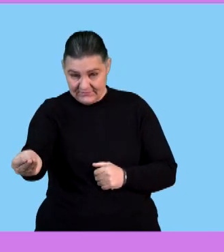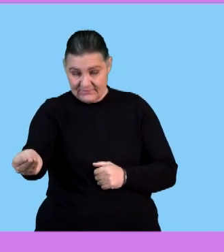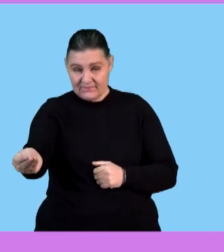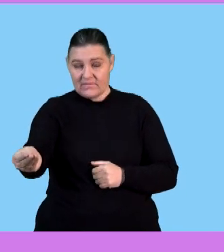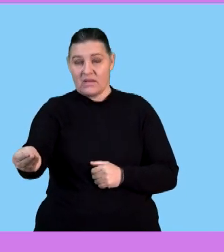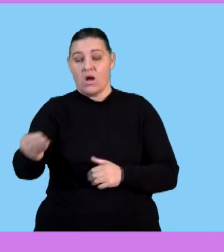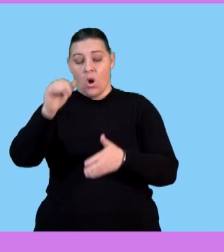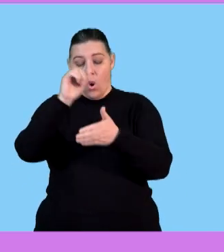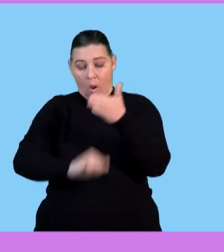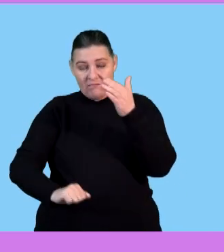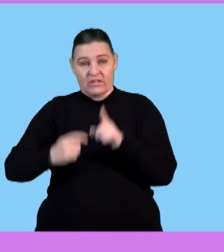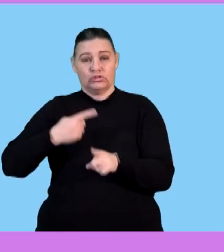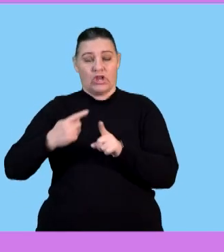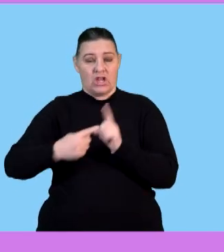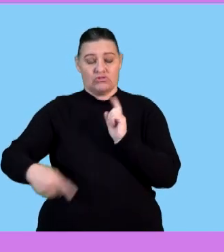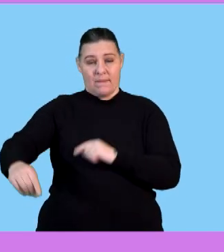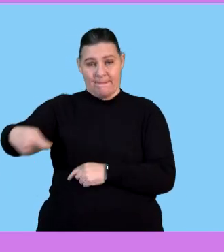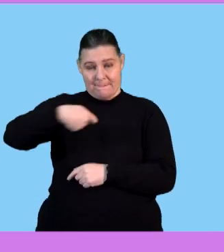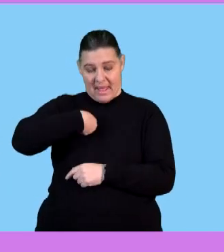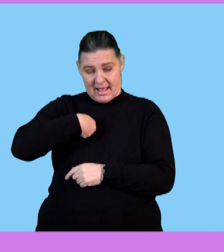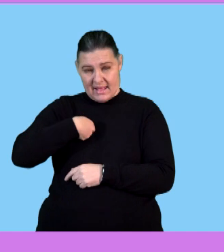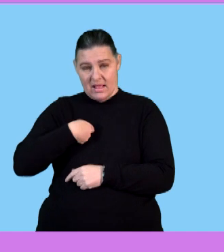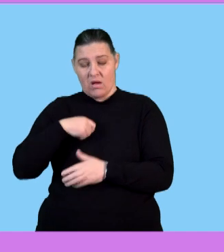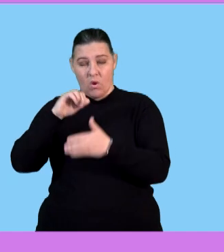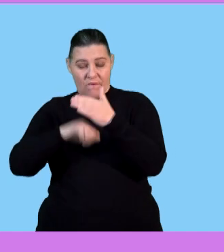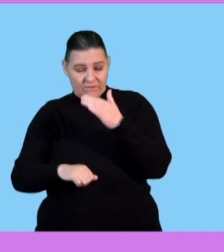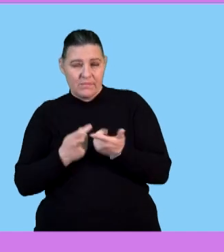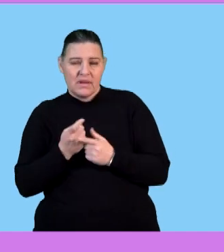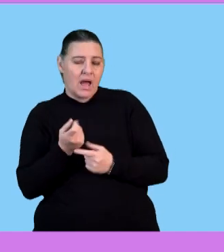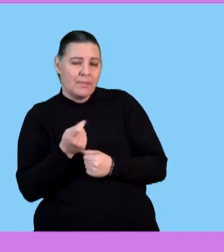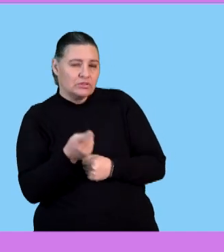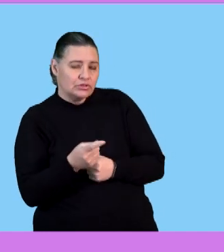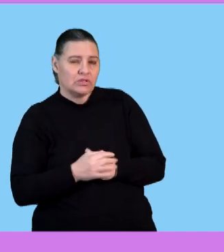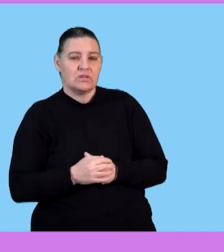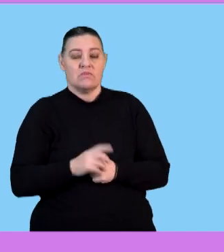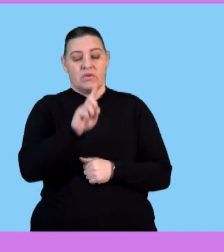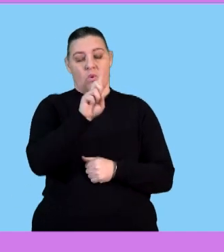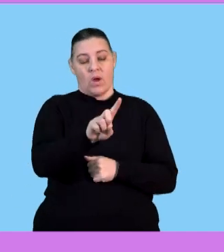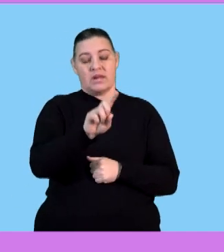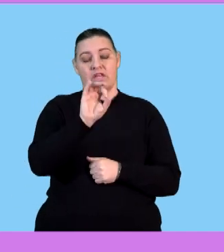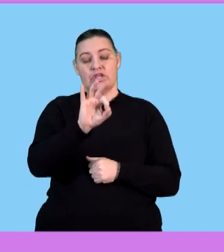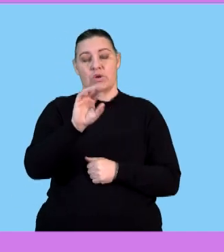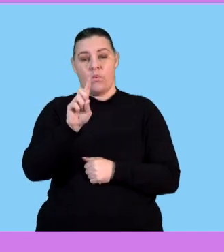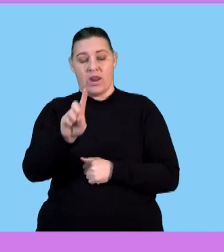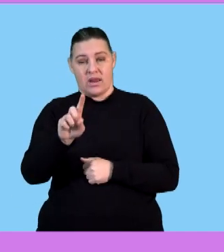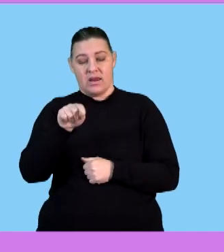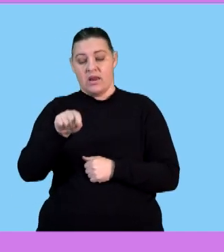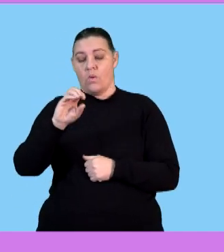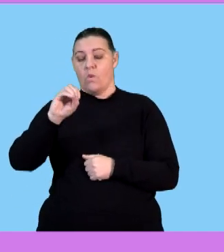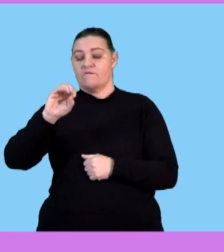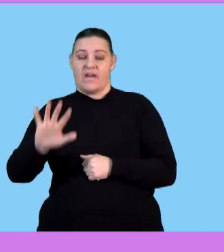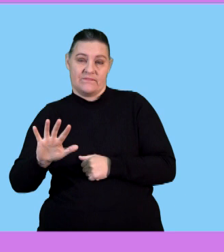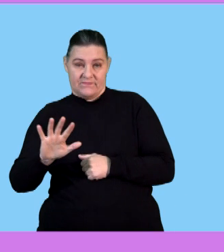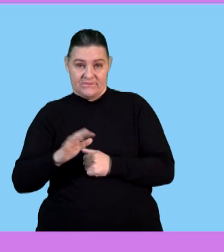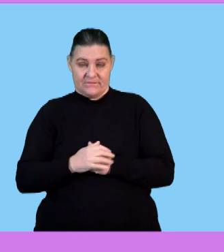the change. That should tell us how much she paid, and she paid 131 Rand 5 cents.